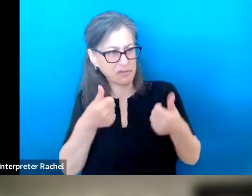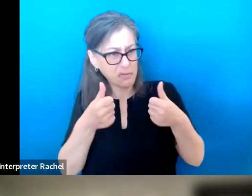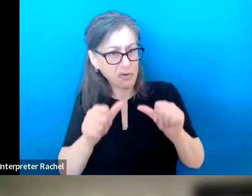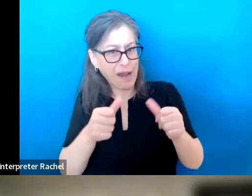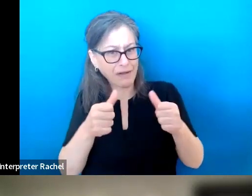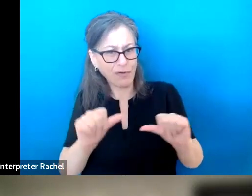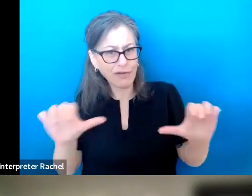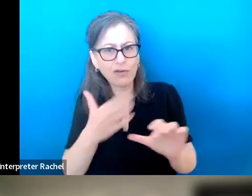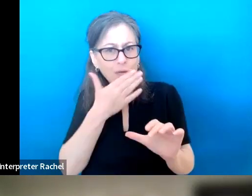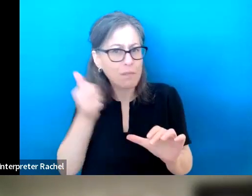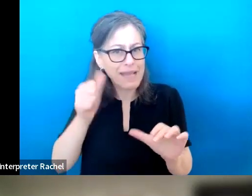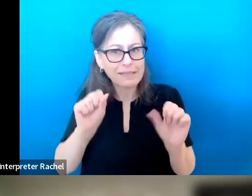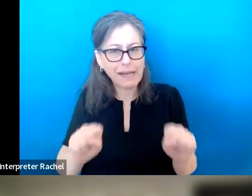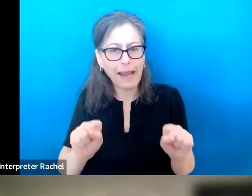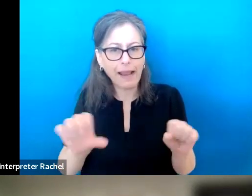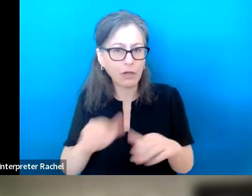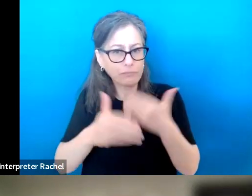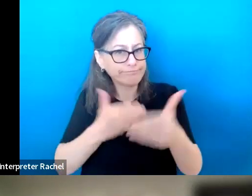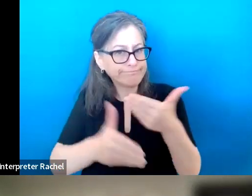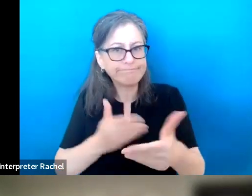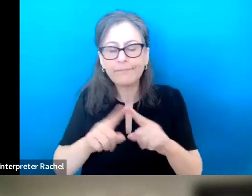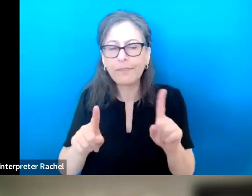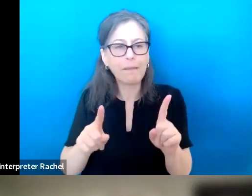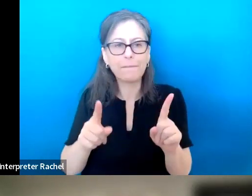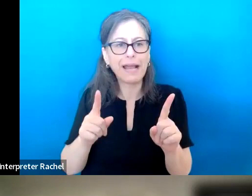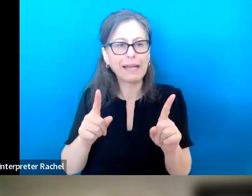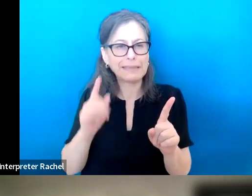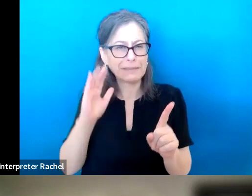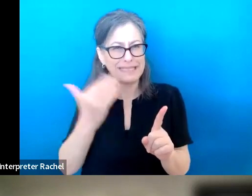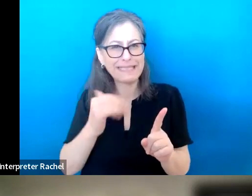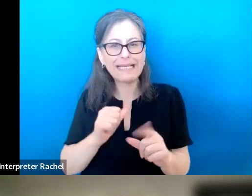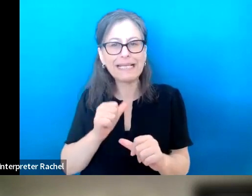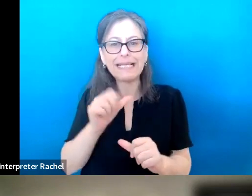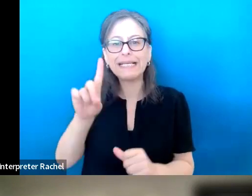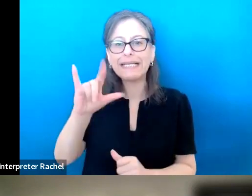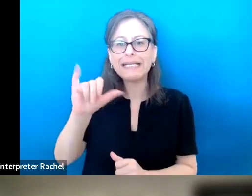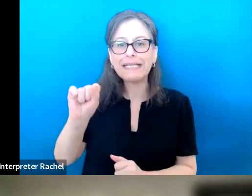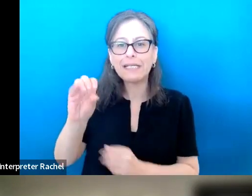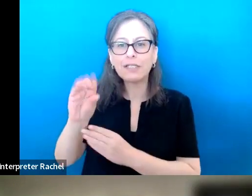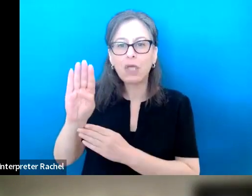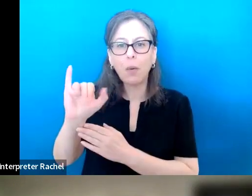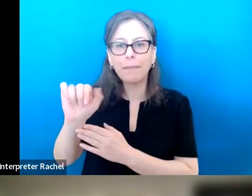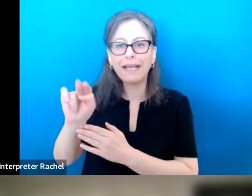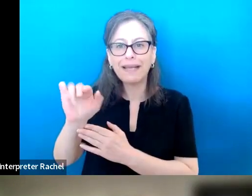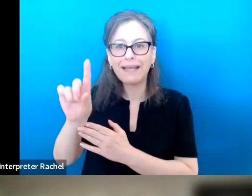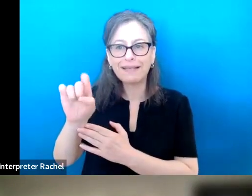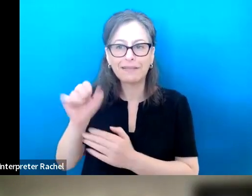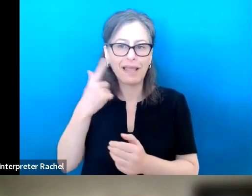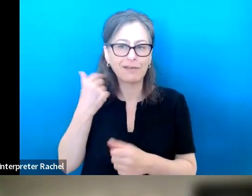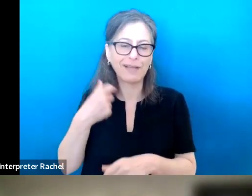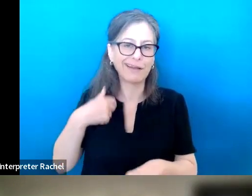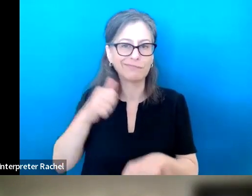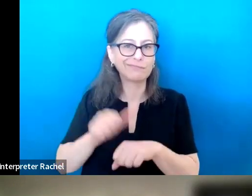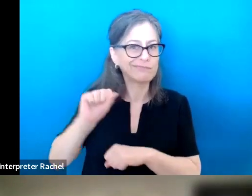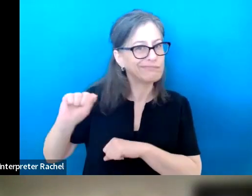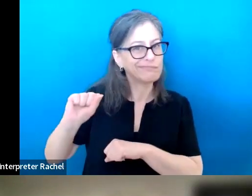right thing and get on with the job. But there is this streak of disobedience and like a bit of a rebel inside her. And I think when